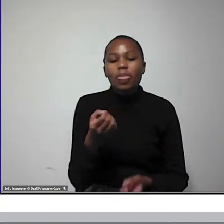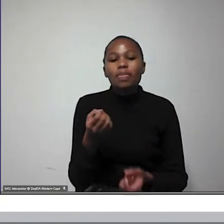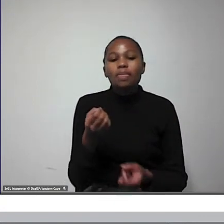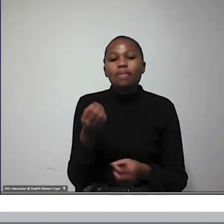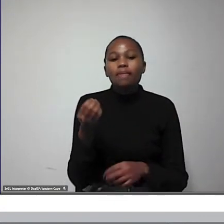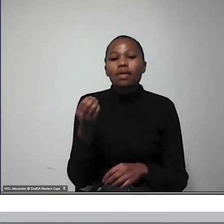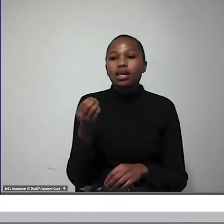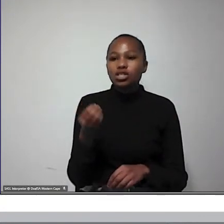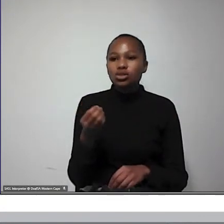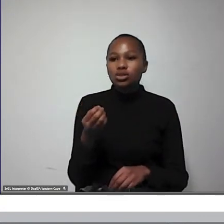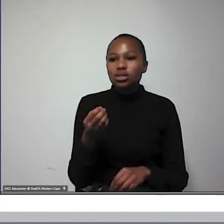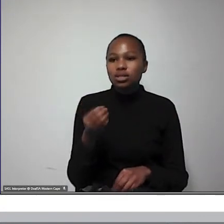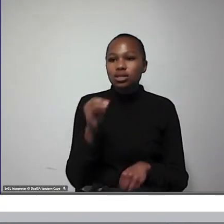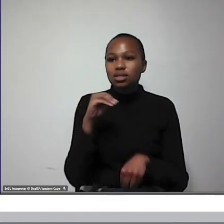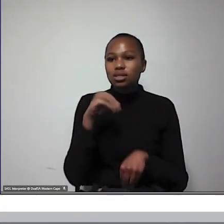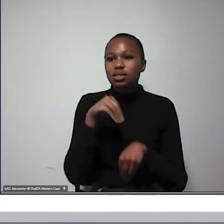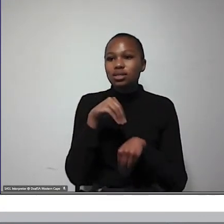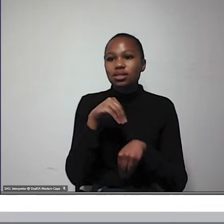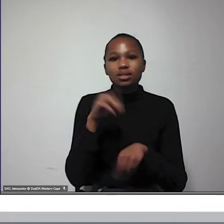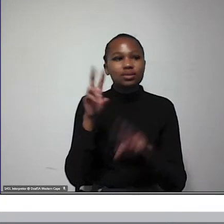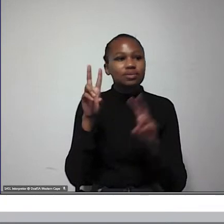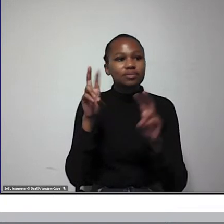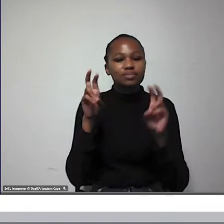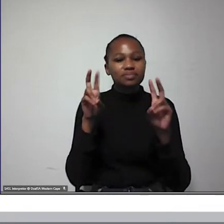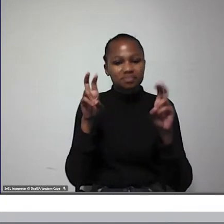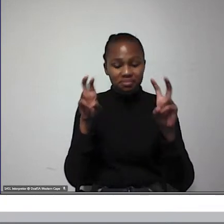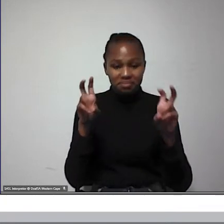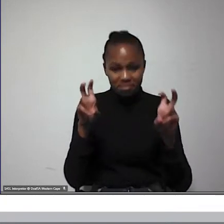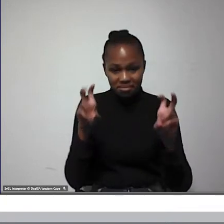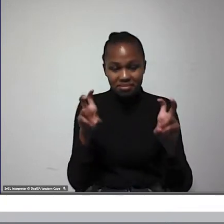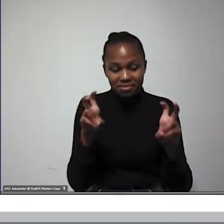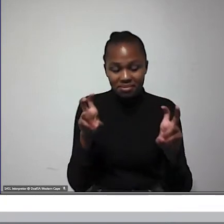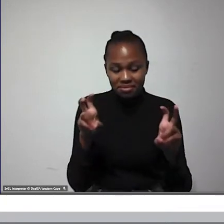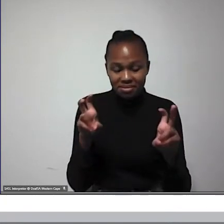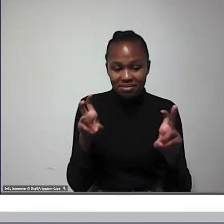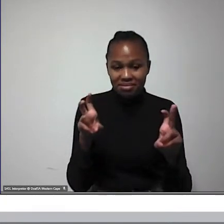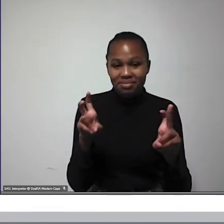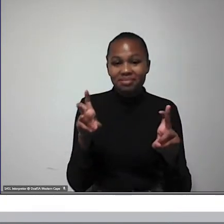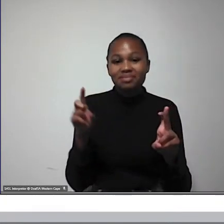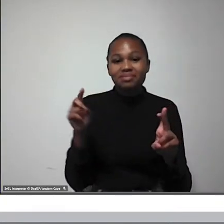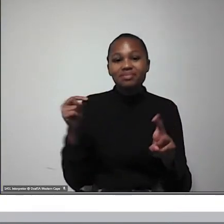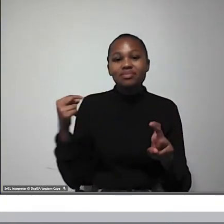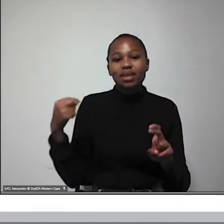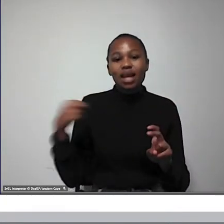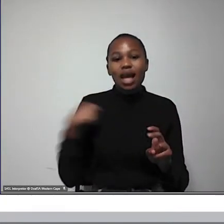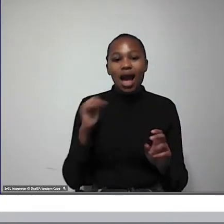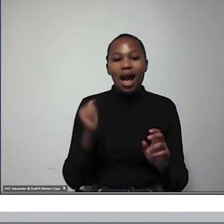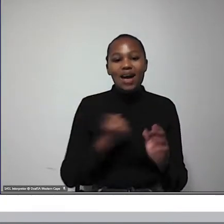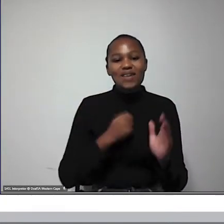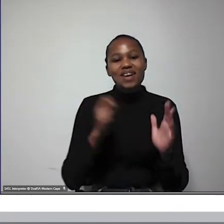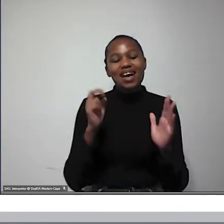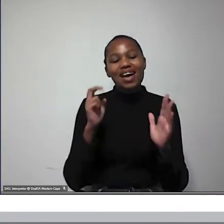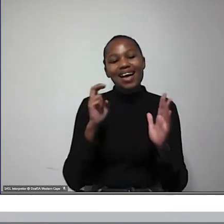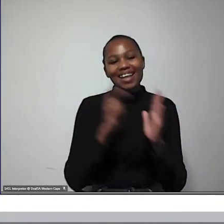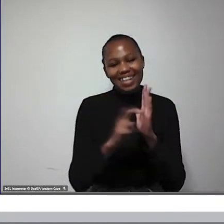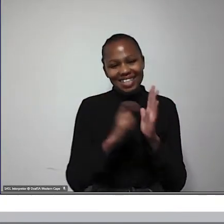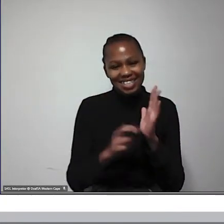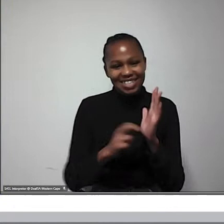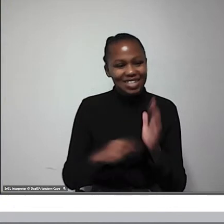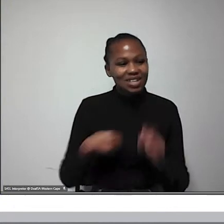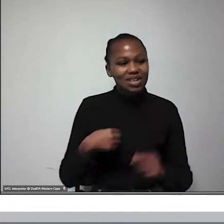importance, it should rather go to the NCOP rather than to our legislature. But I think, as has